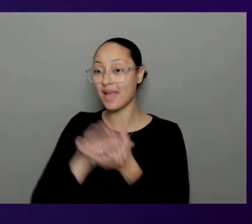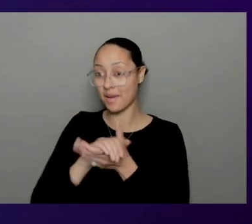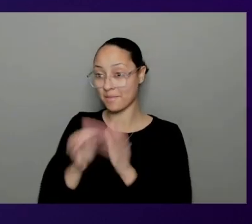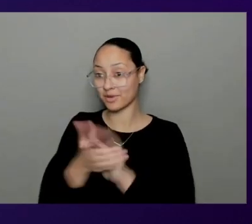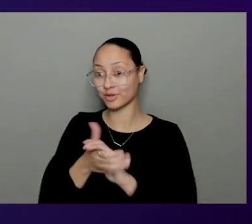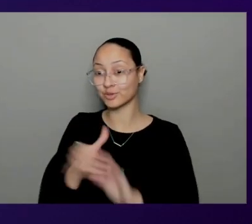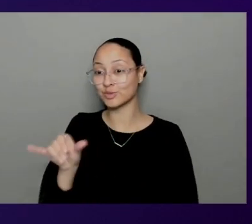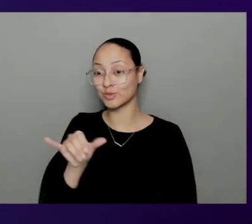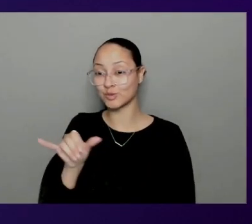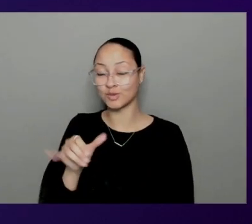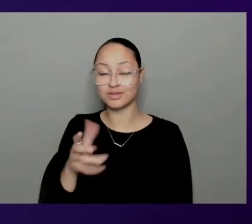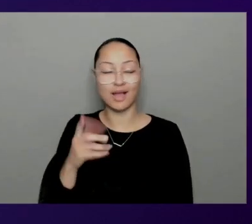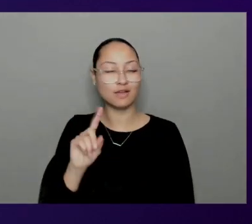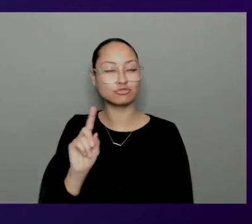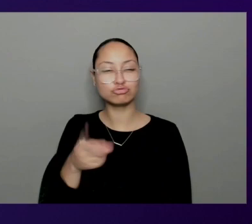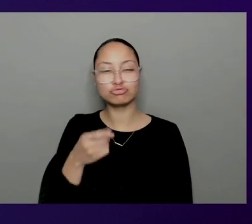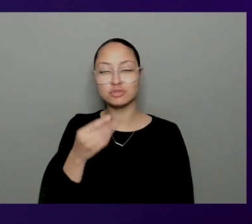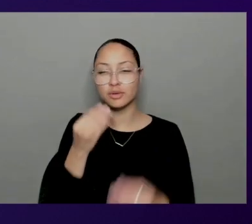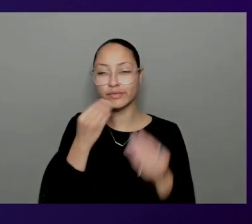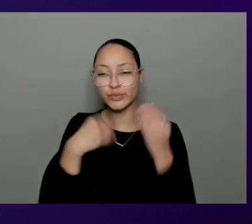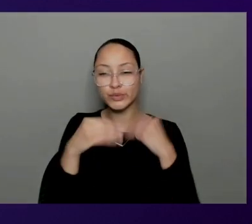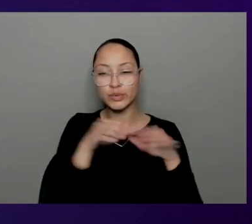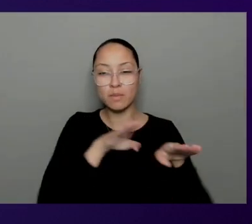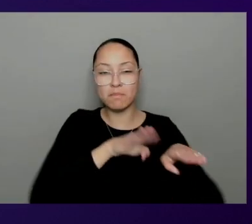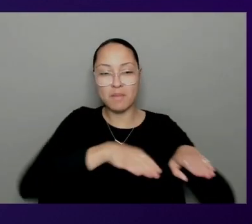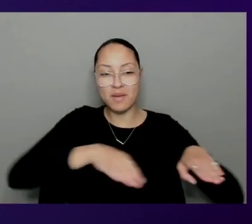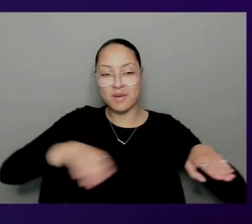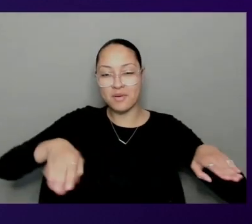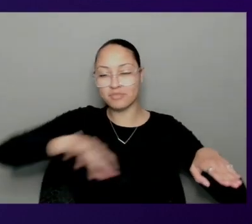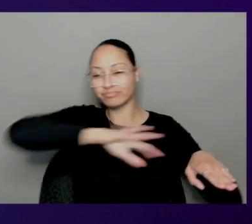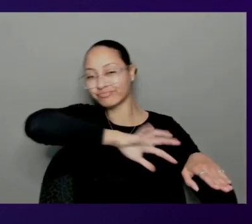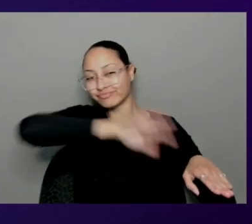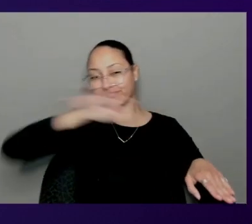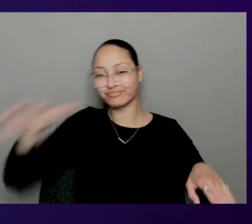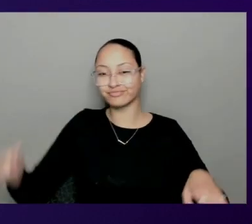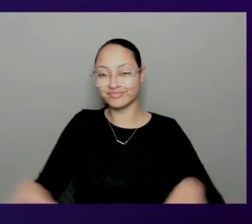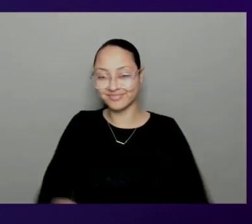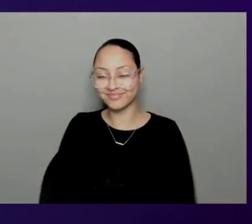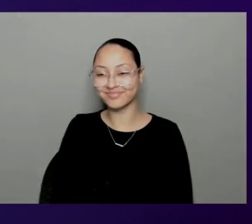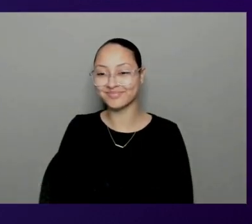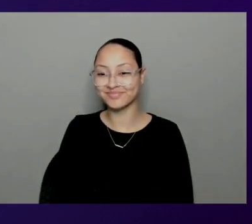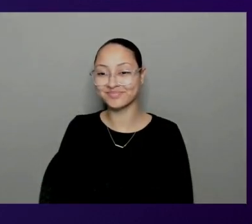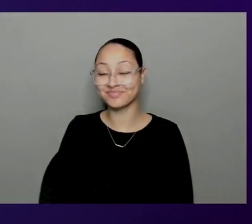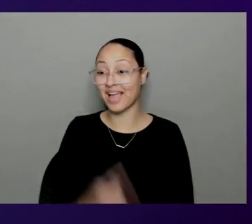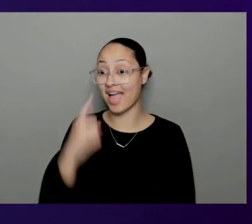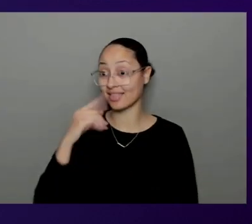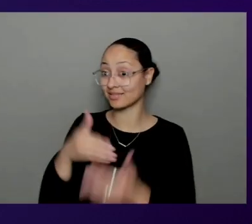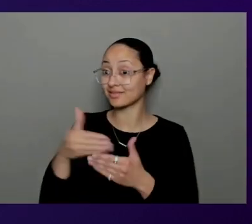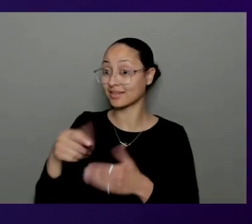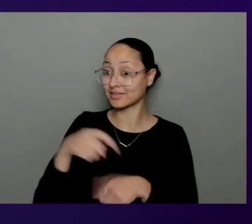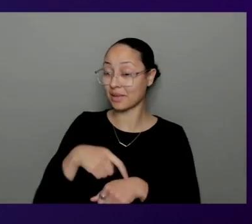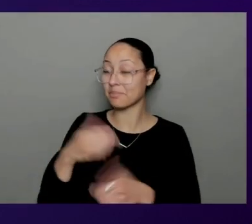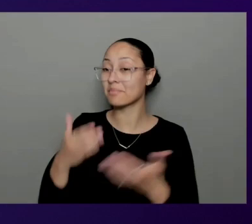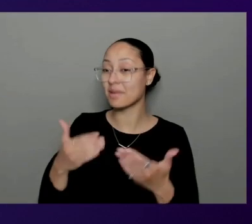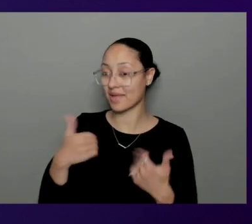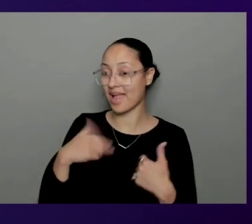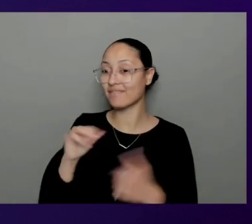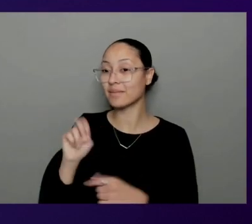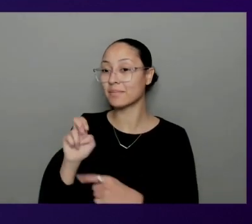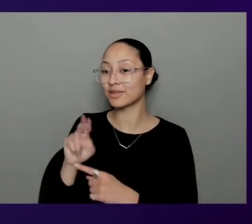buffet today. I was going to ask if there was a menu, hamburger menu. You know. I think for next time. Join us next time. Make it We'll a have the menu.